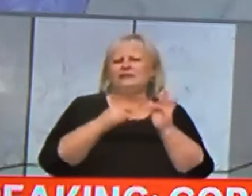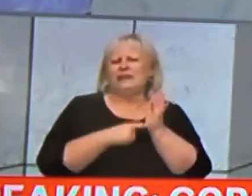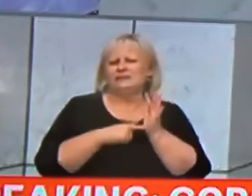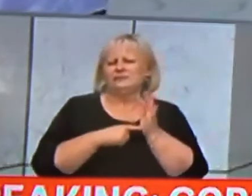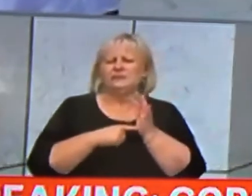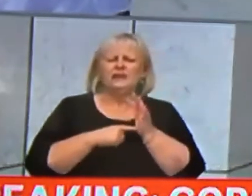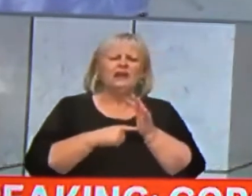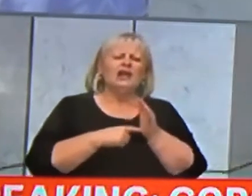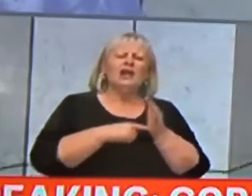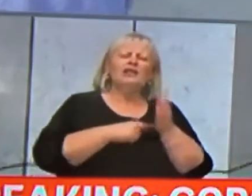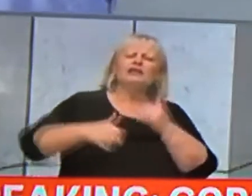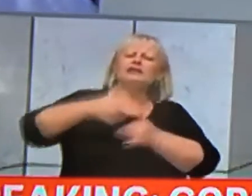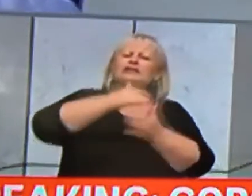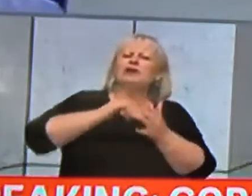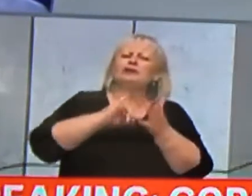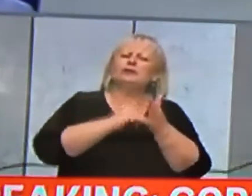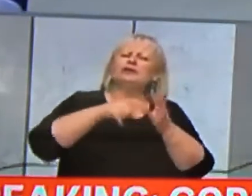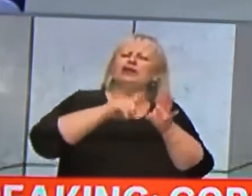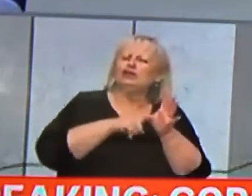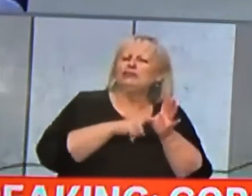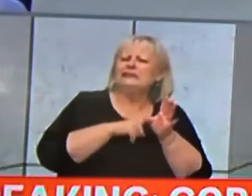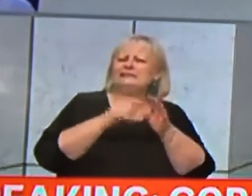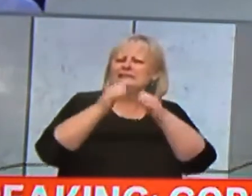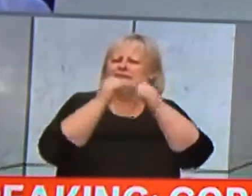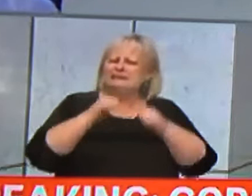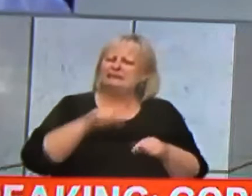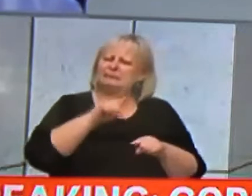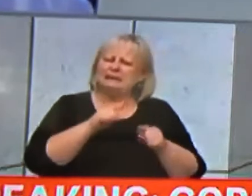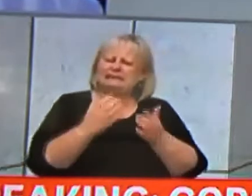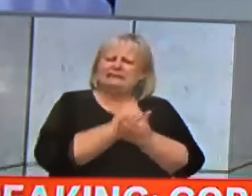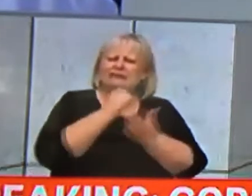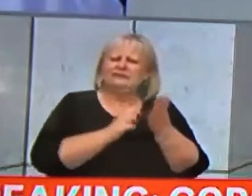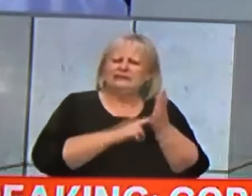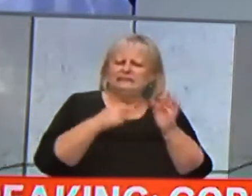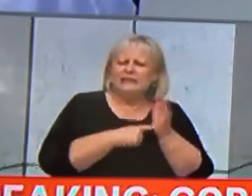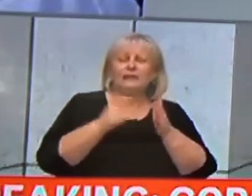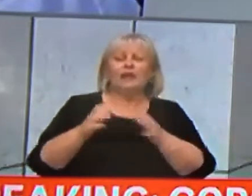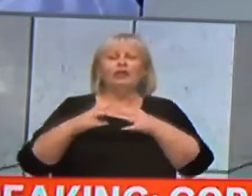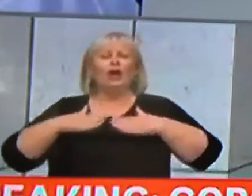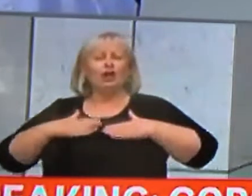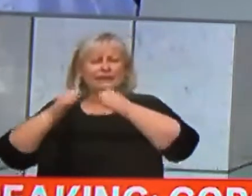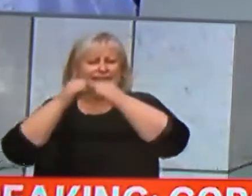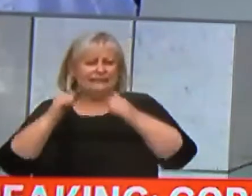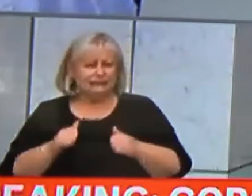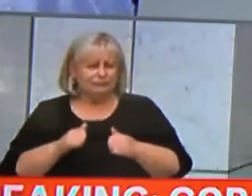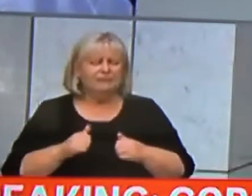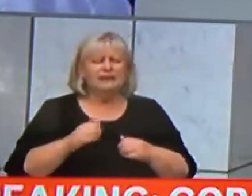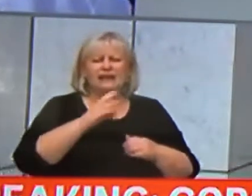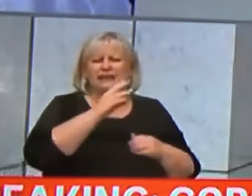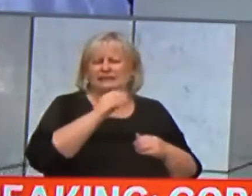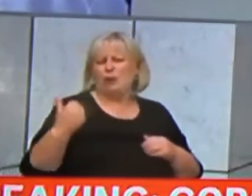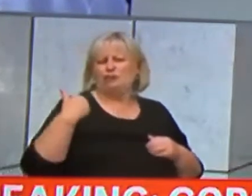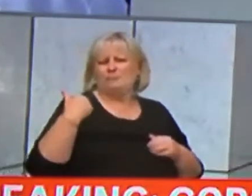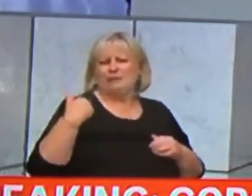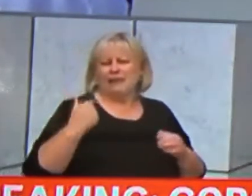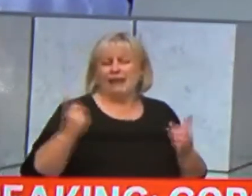social security system, our safety net in this country, our health system in this country is something I was reminded of again last